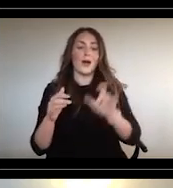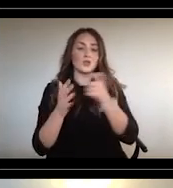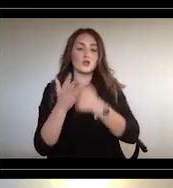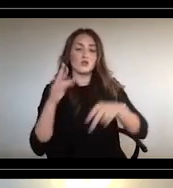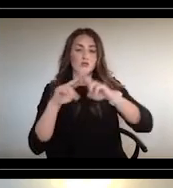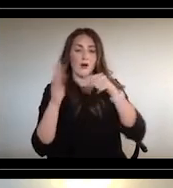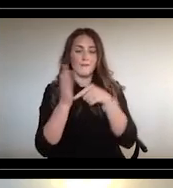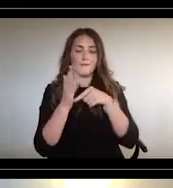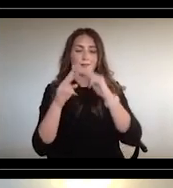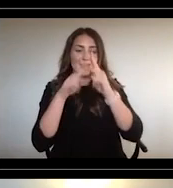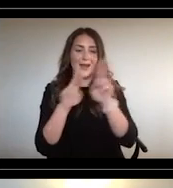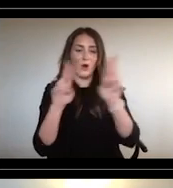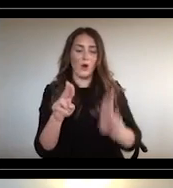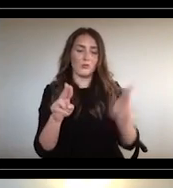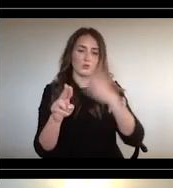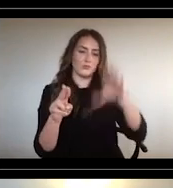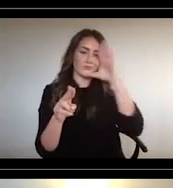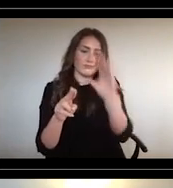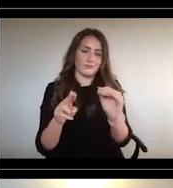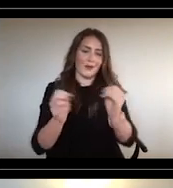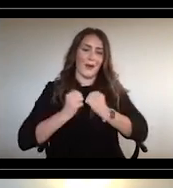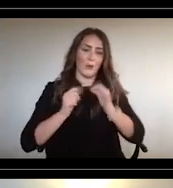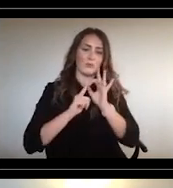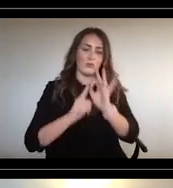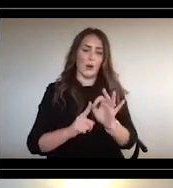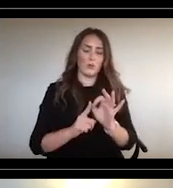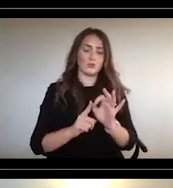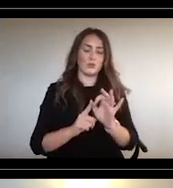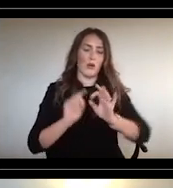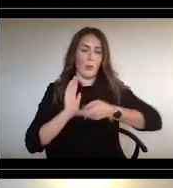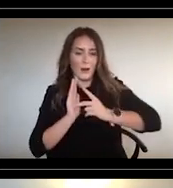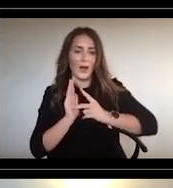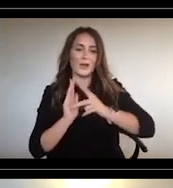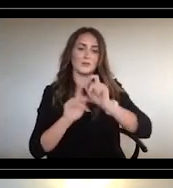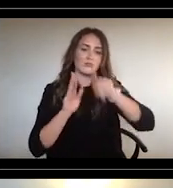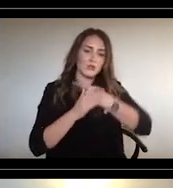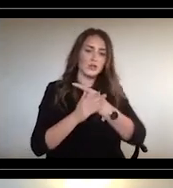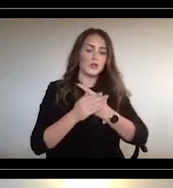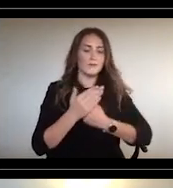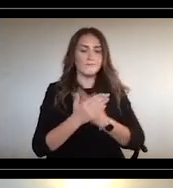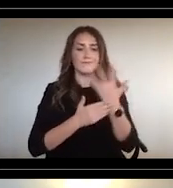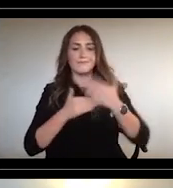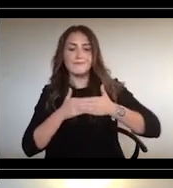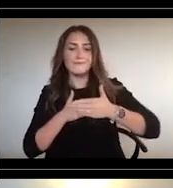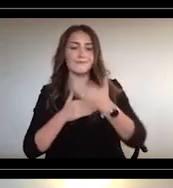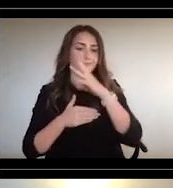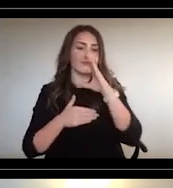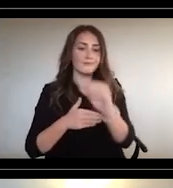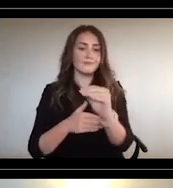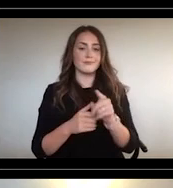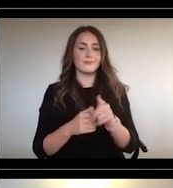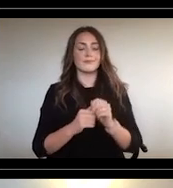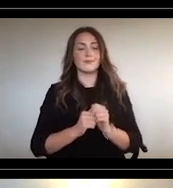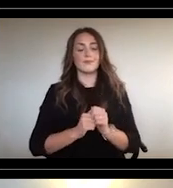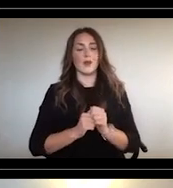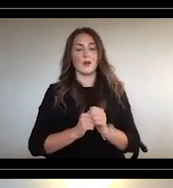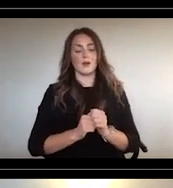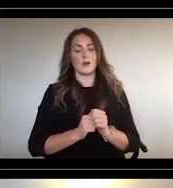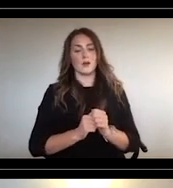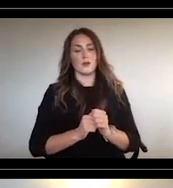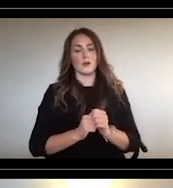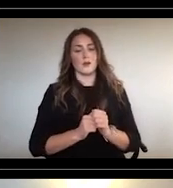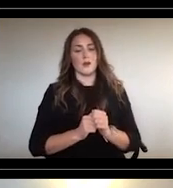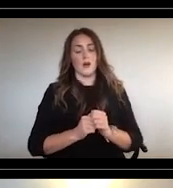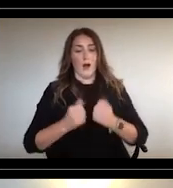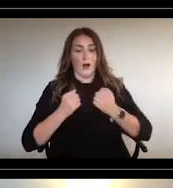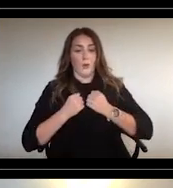fully informed of our proposals and the plans as we develop them further. And we've shared the findings of our environmental impact report